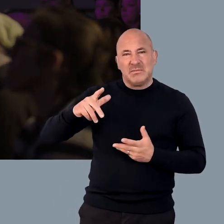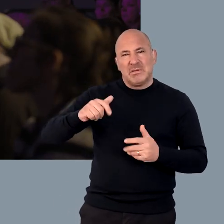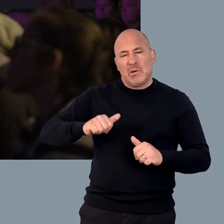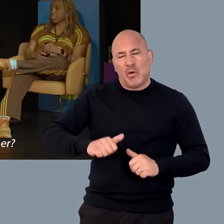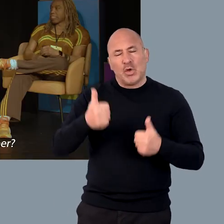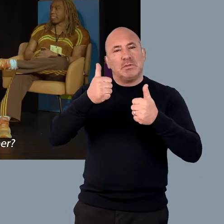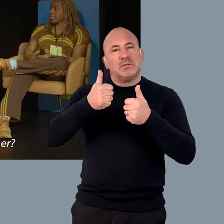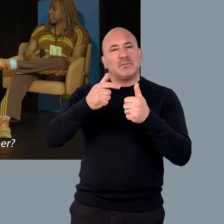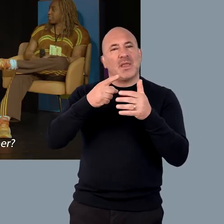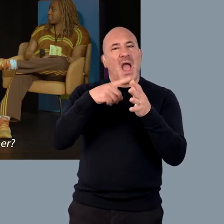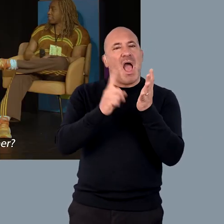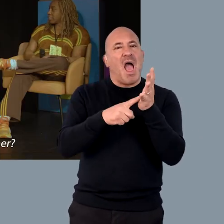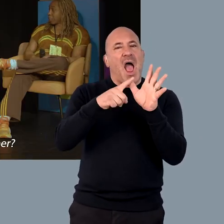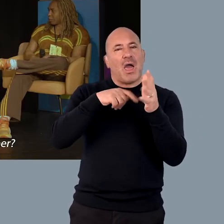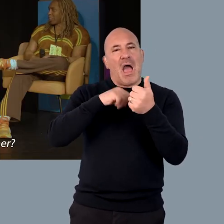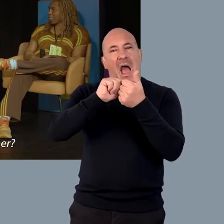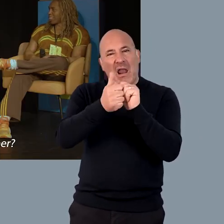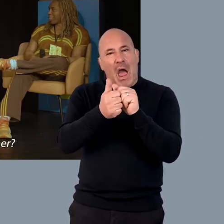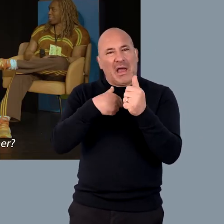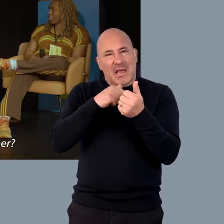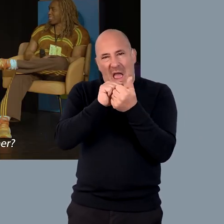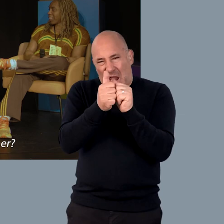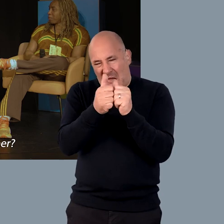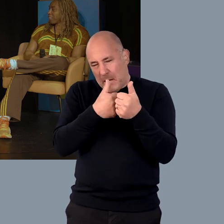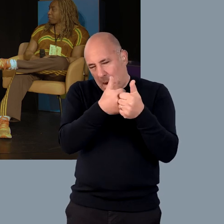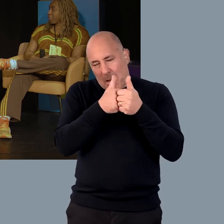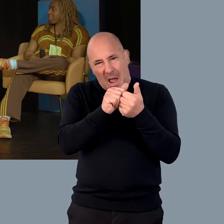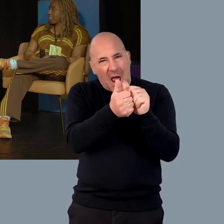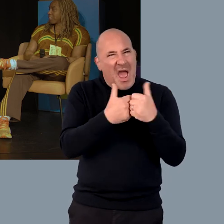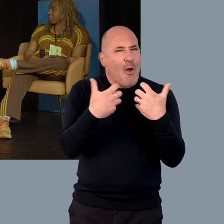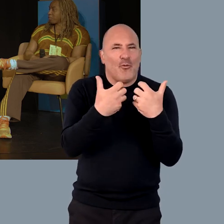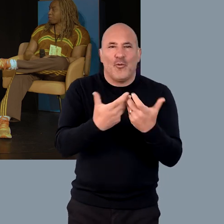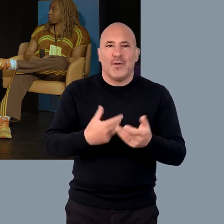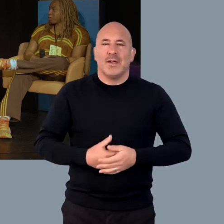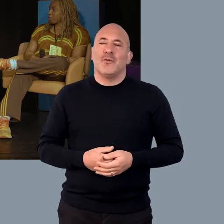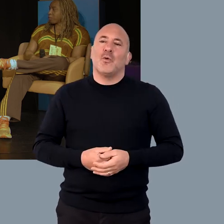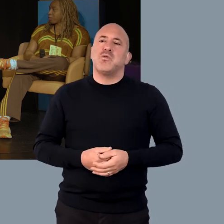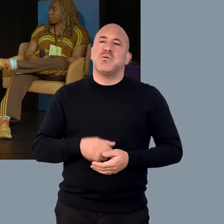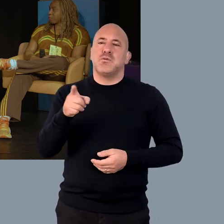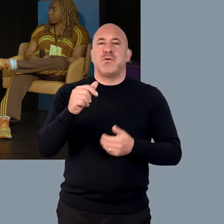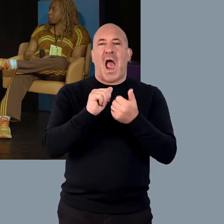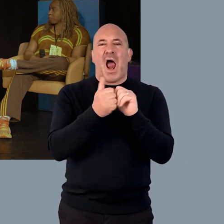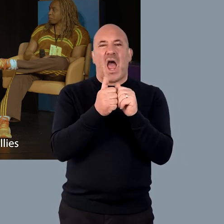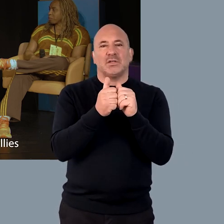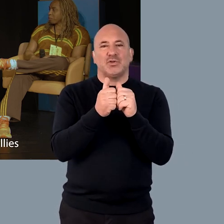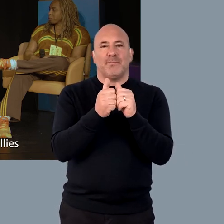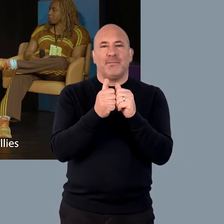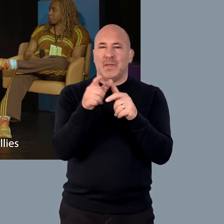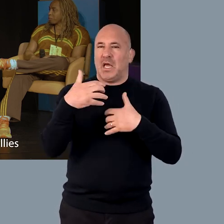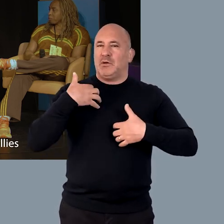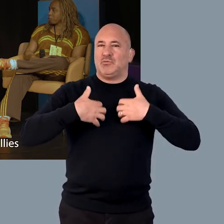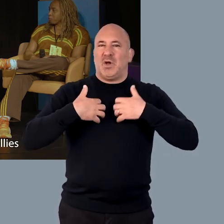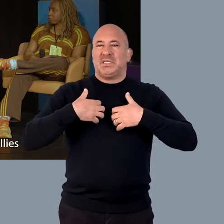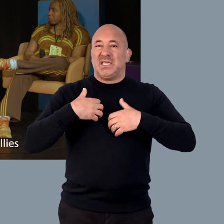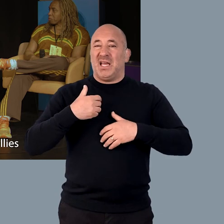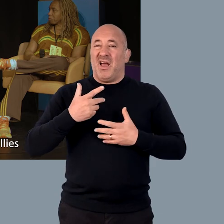us be the best possible ally or the best possible allies to each other so allyship i think is an interesting thing i